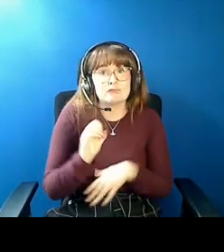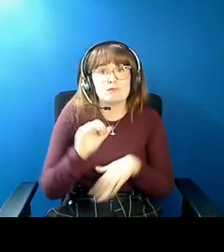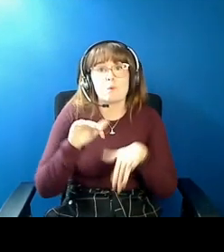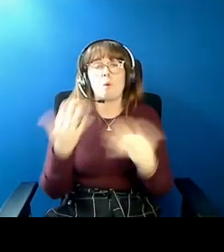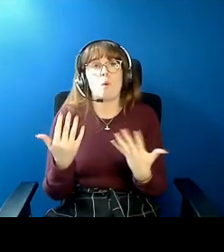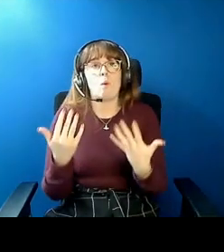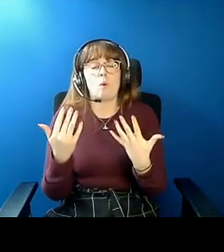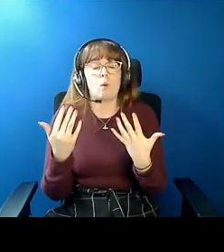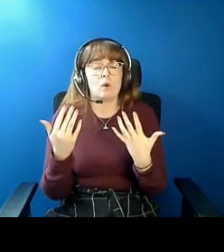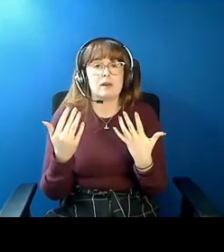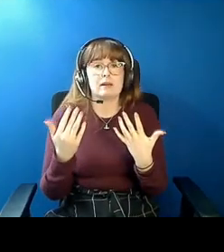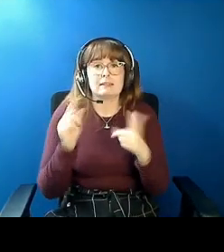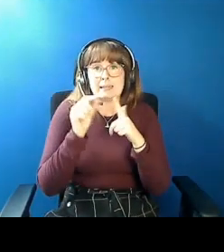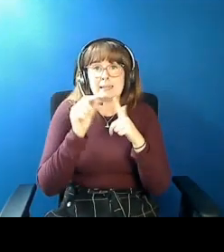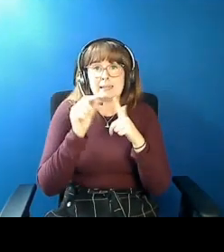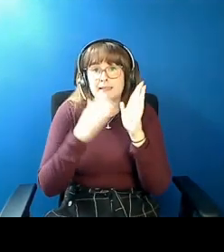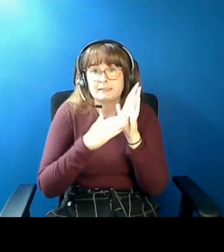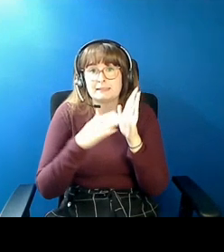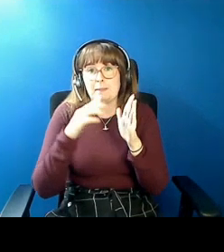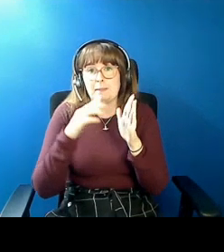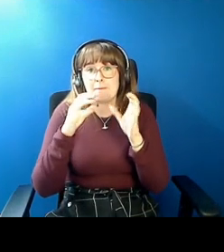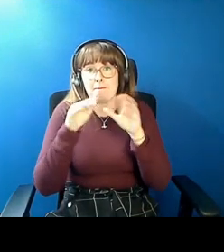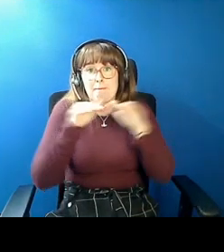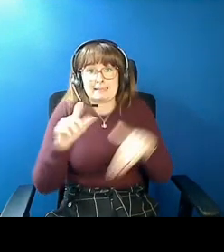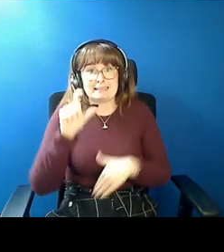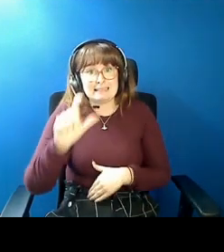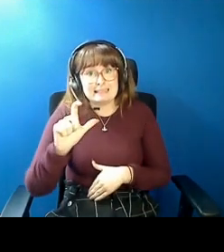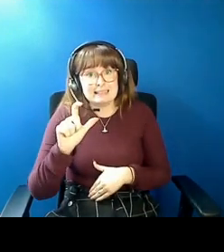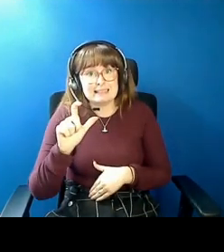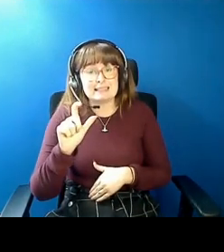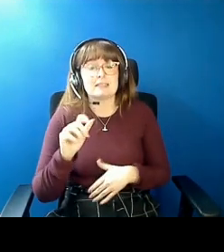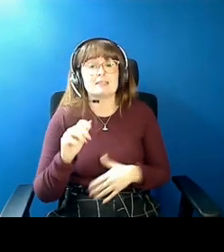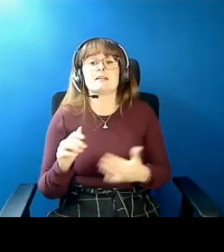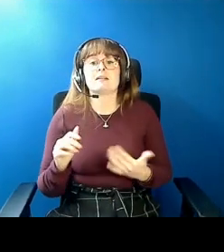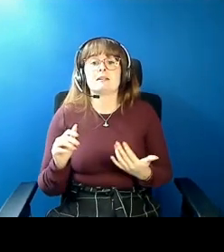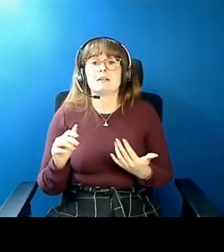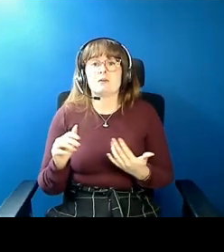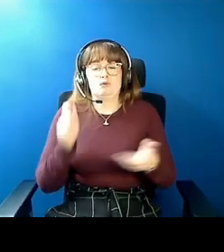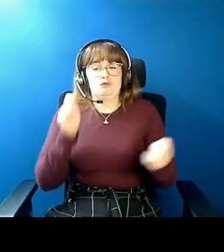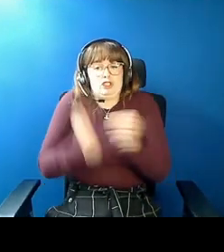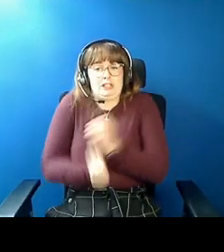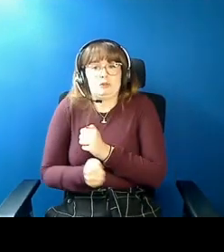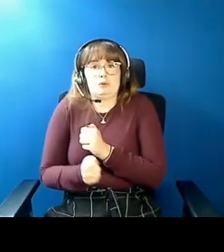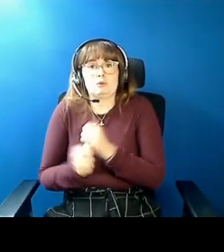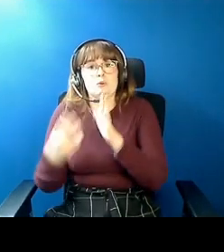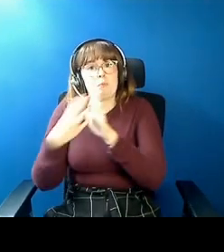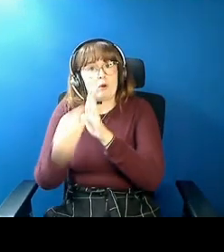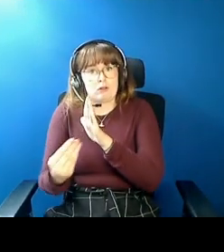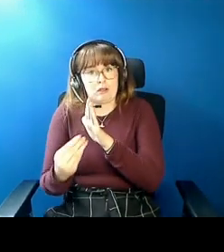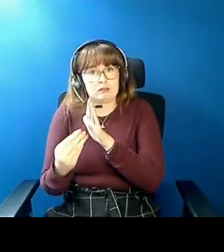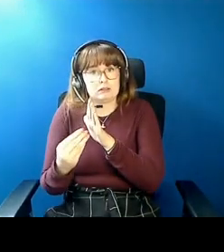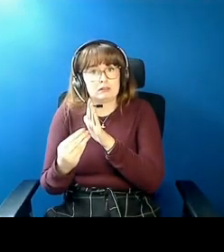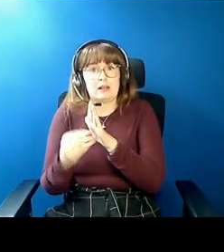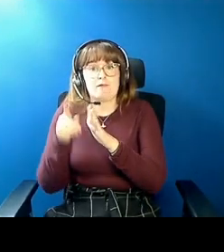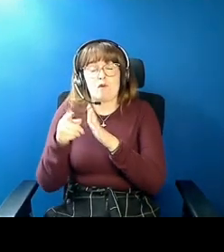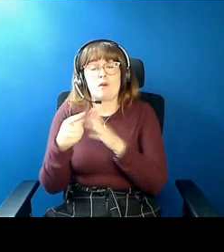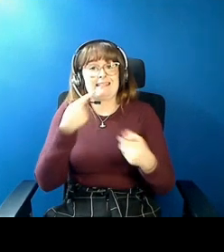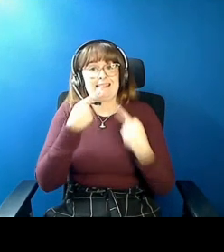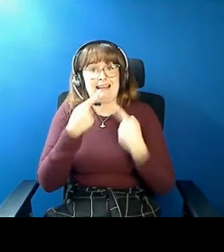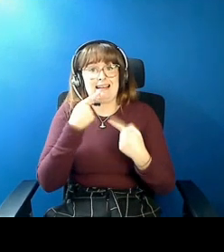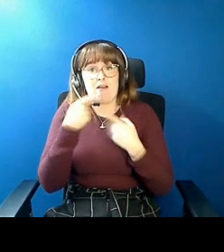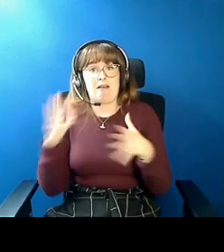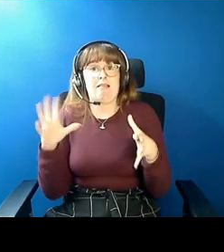reaching EPC Band C or minimum energy efficiency standards, into model parameters. And then using housing stock data along with energy